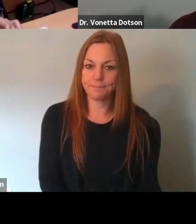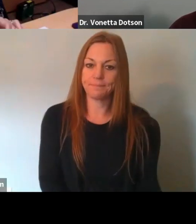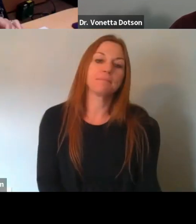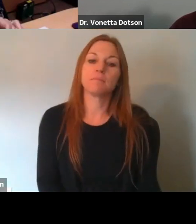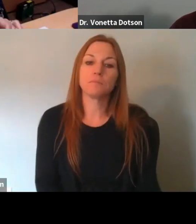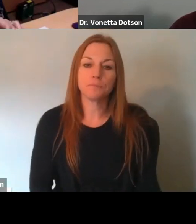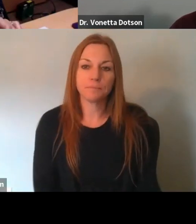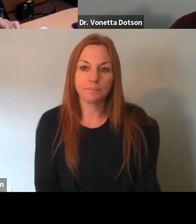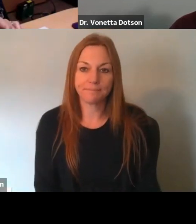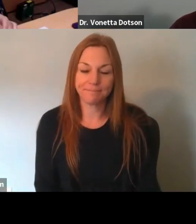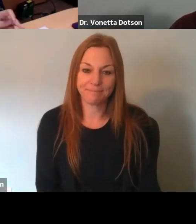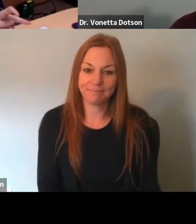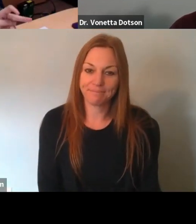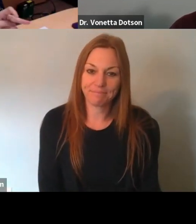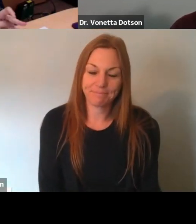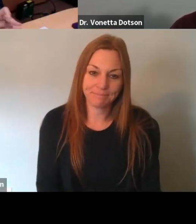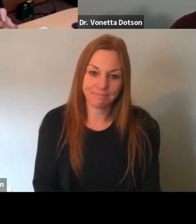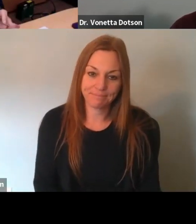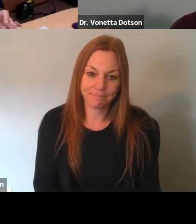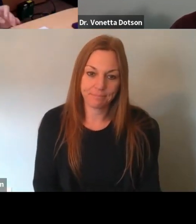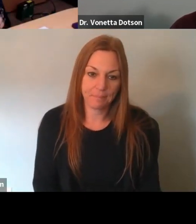Okay, I see a few more names appearing